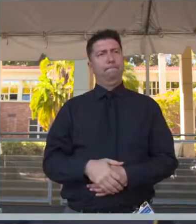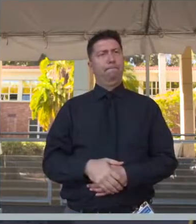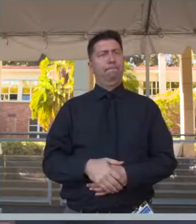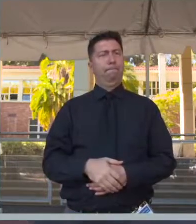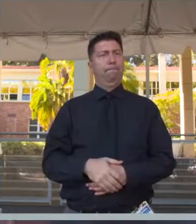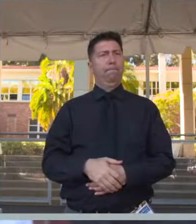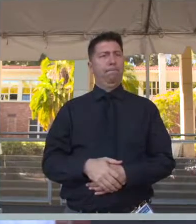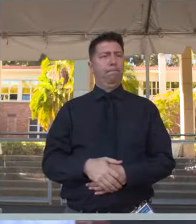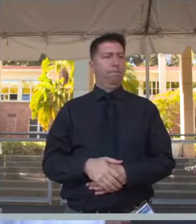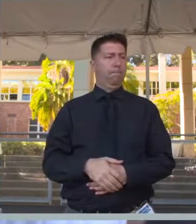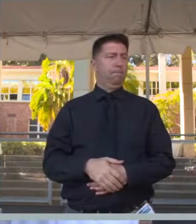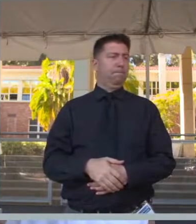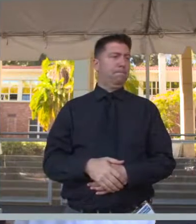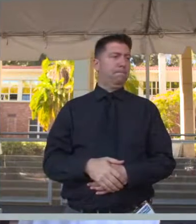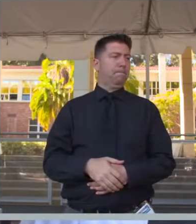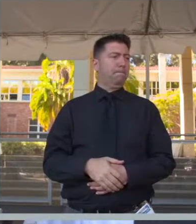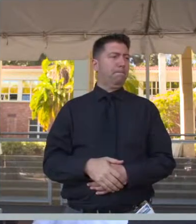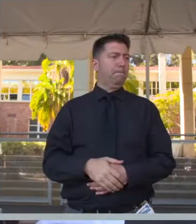Shanjay Jung.